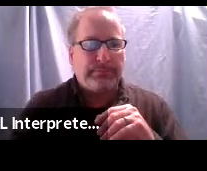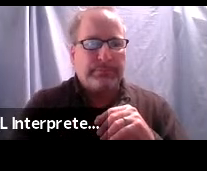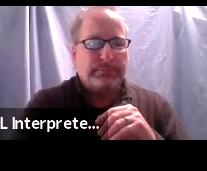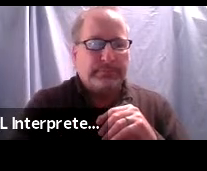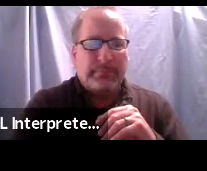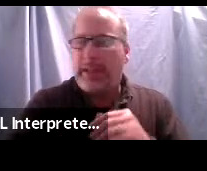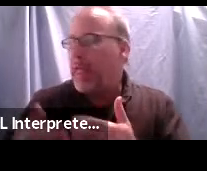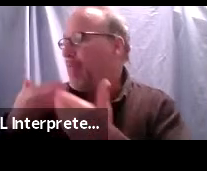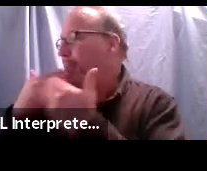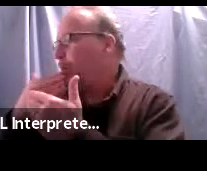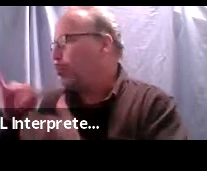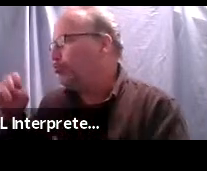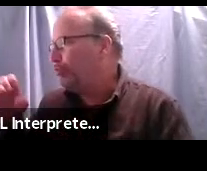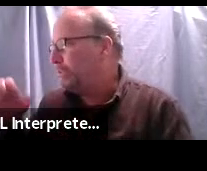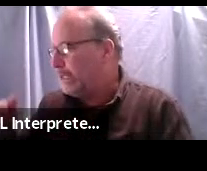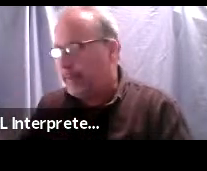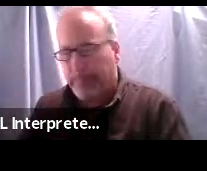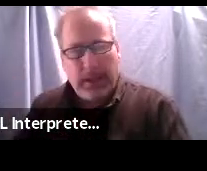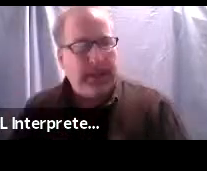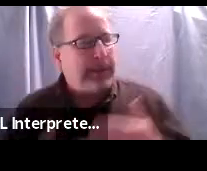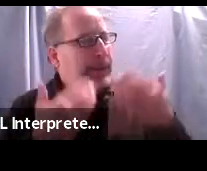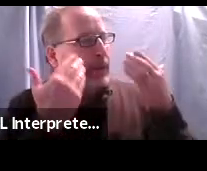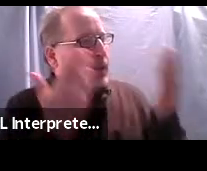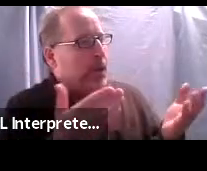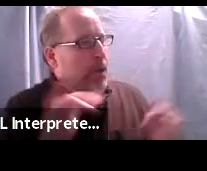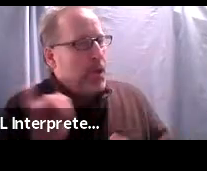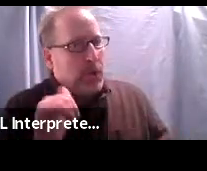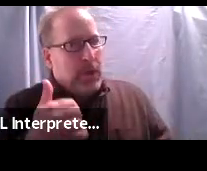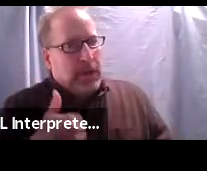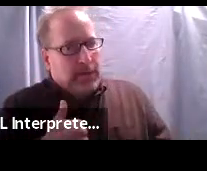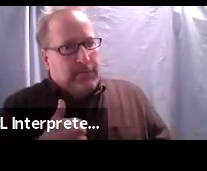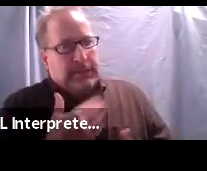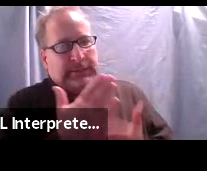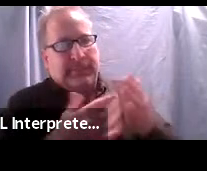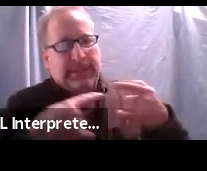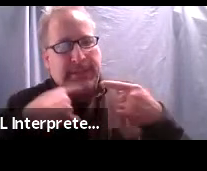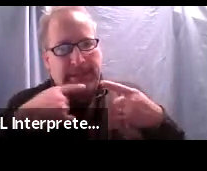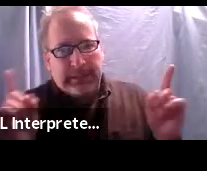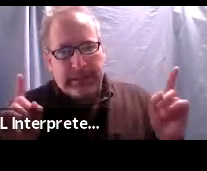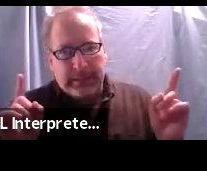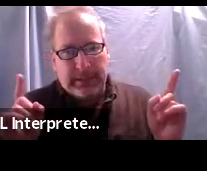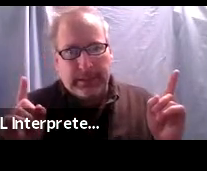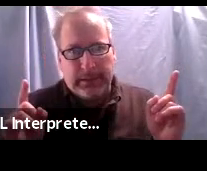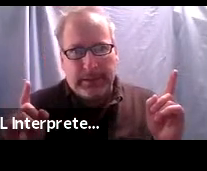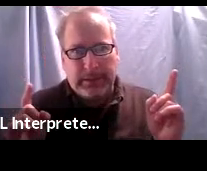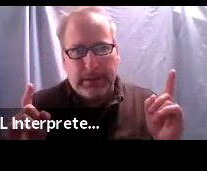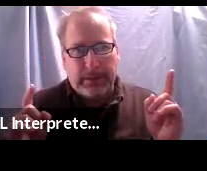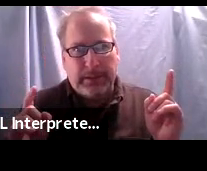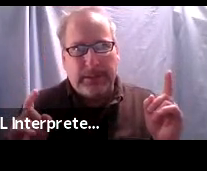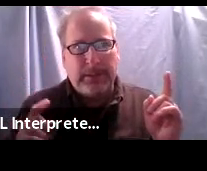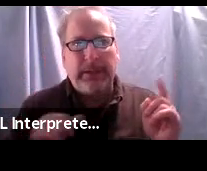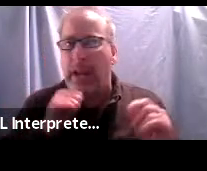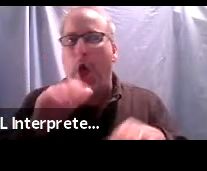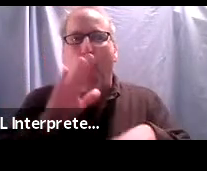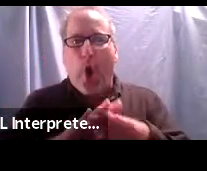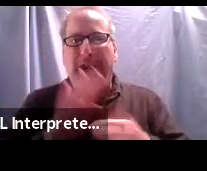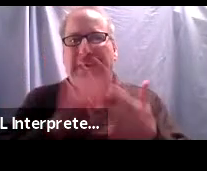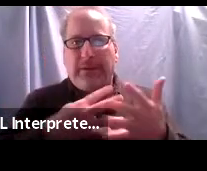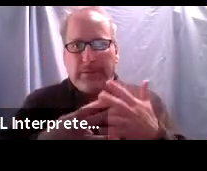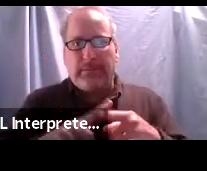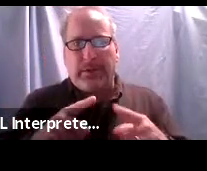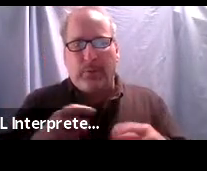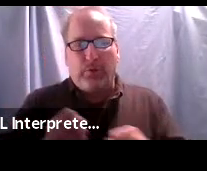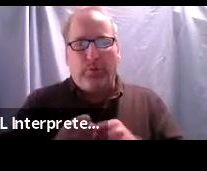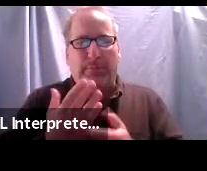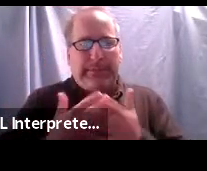Thank you, Jessica. And then we also had a couple announcements in that they weren't originally on the agenda, but wanted to make space for